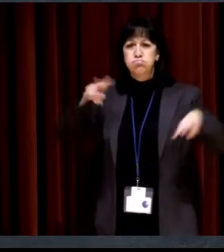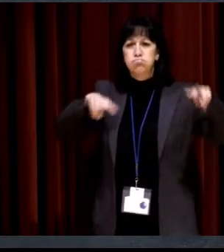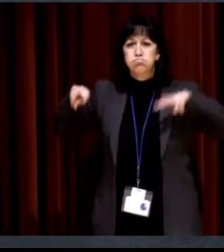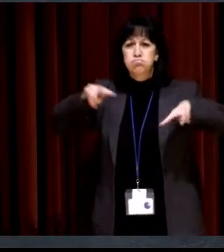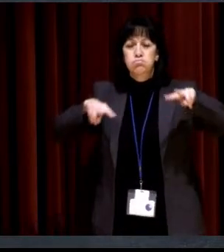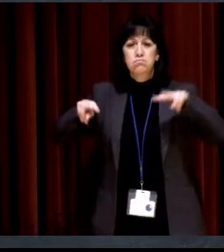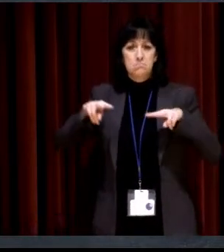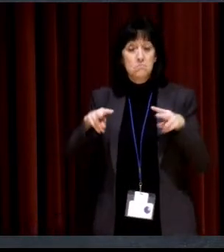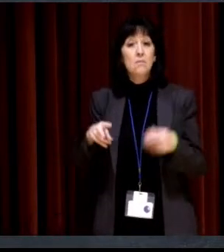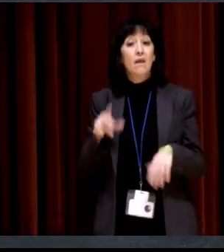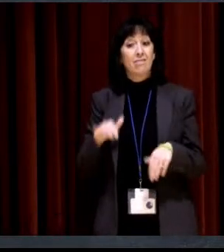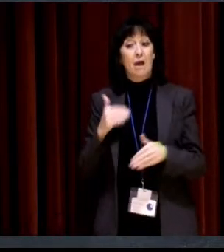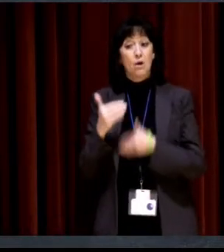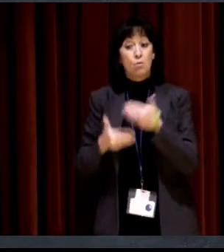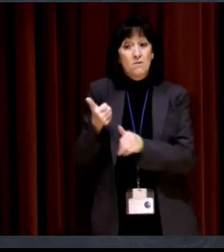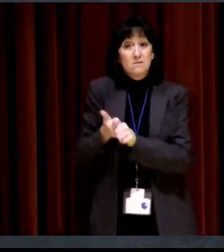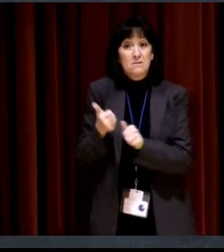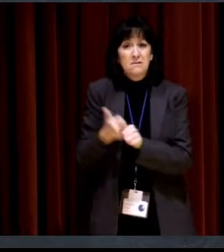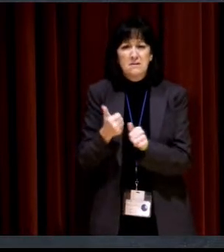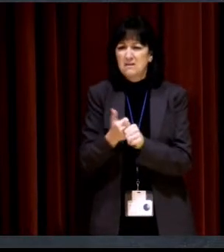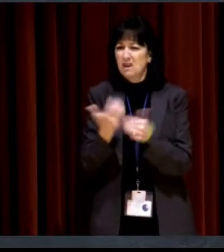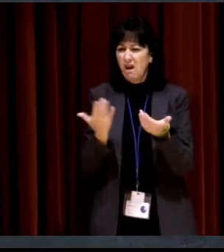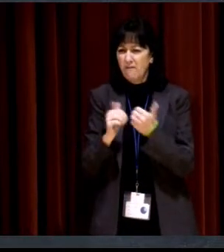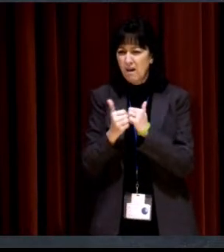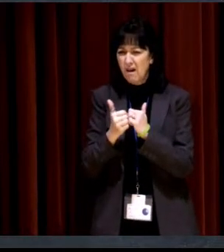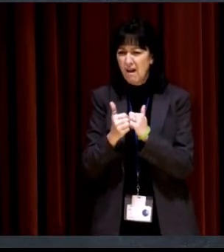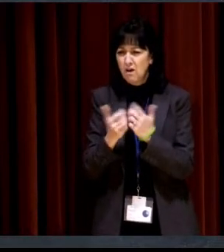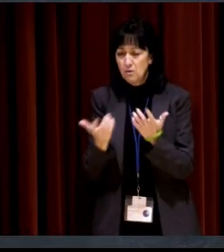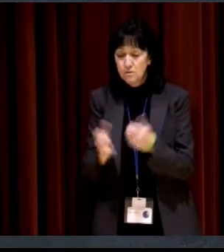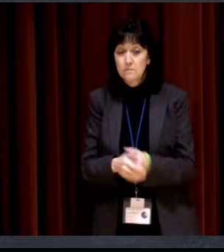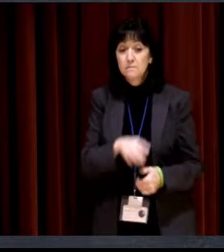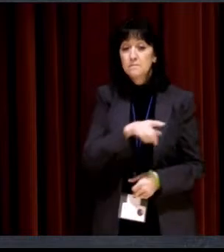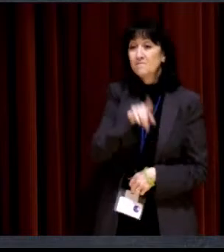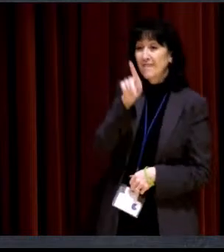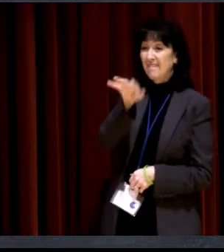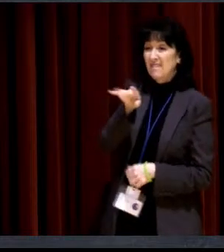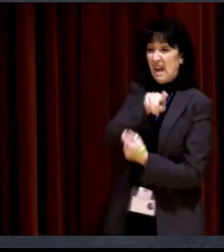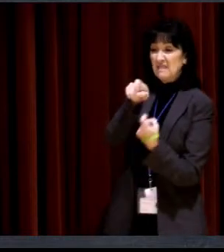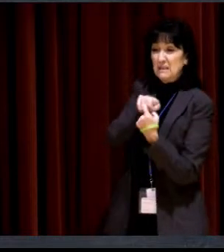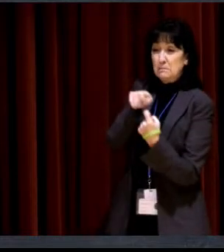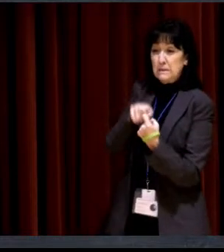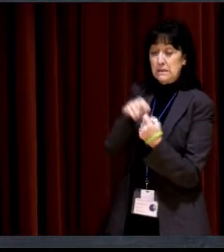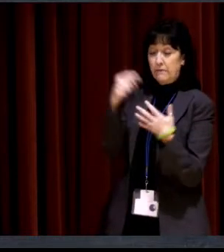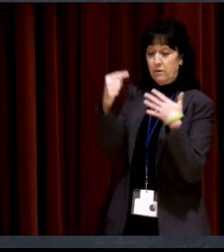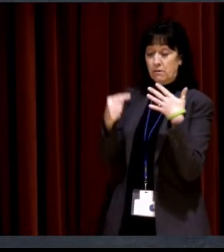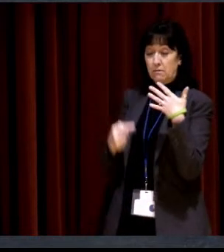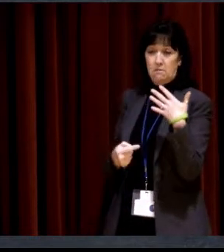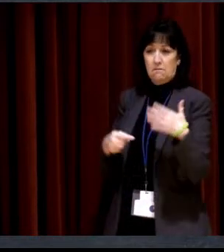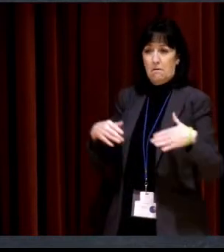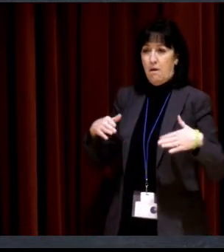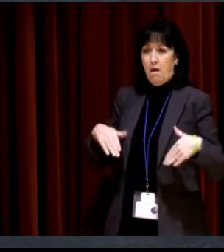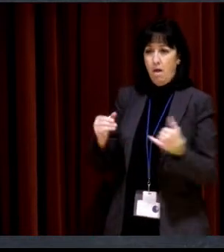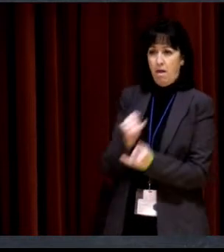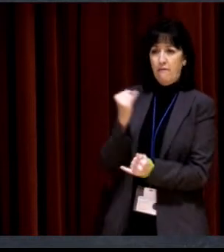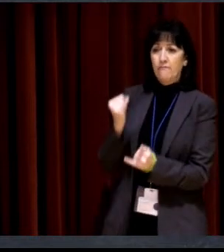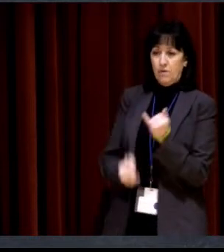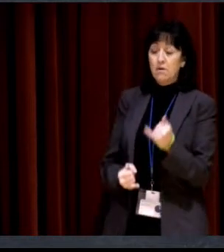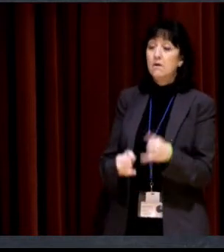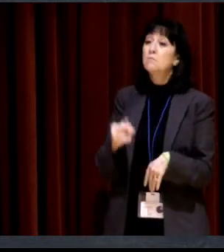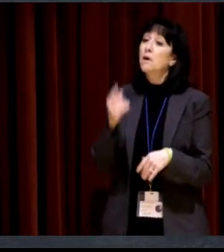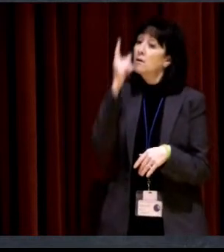So the exact specifics of that we haven't finalized, but essentially there would be a board member for each of the 3